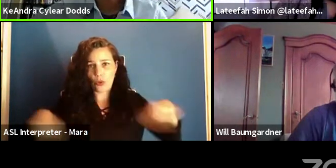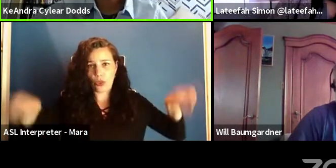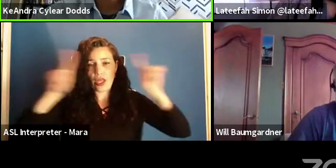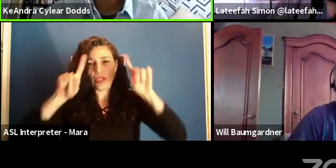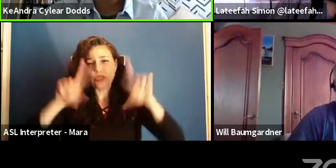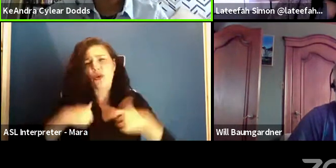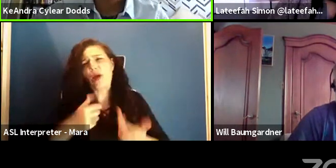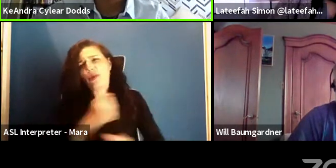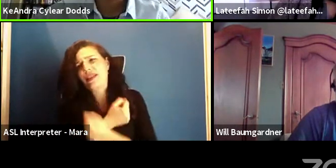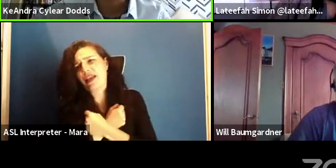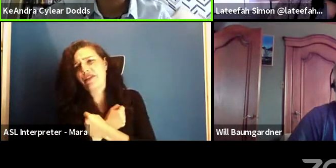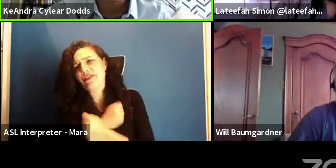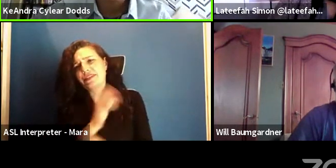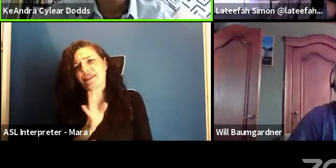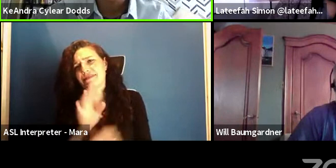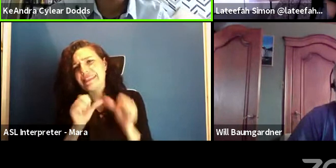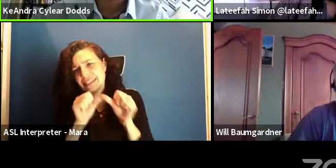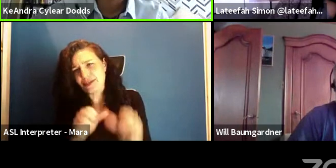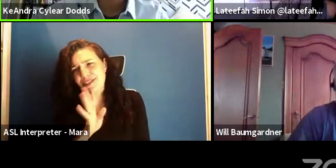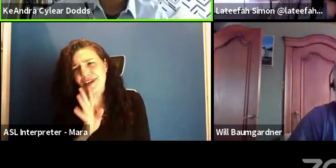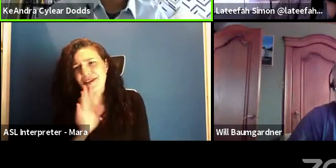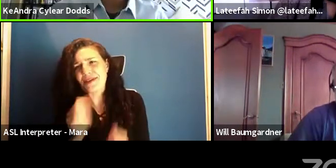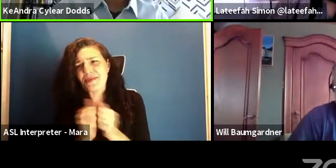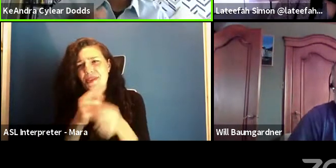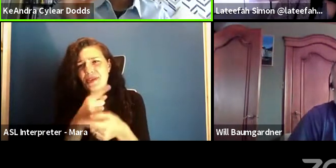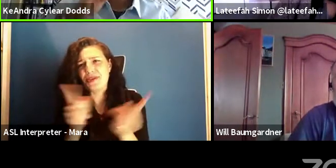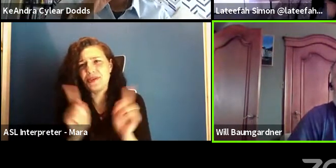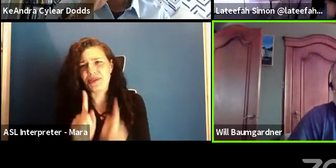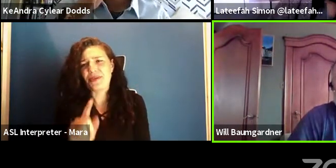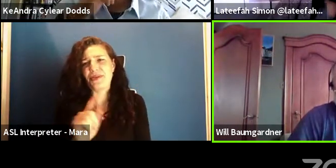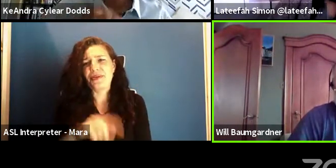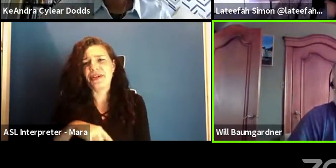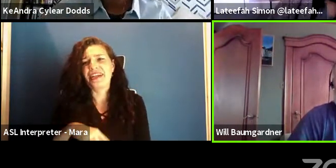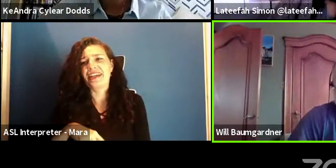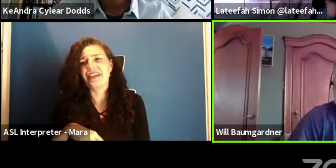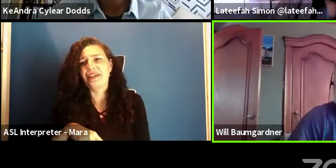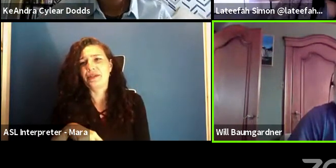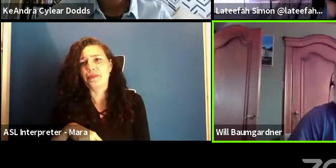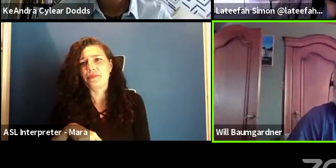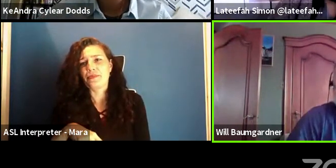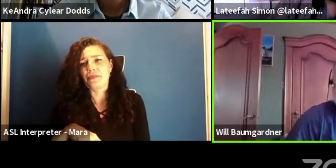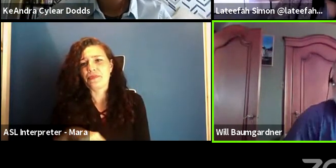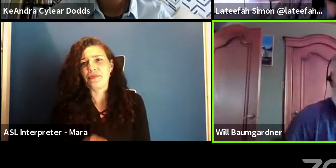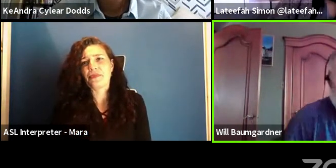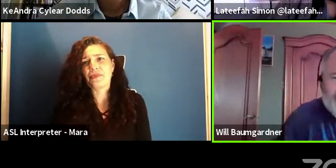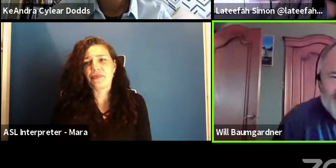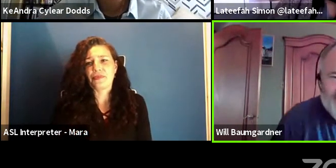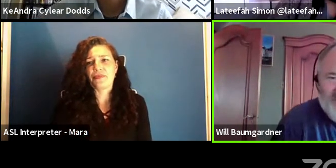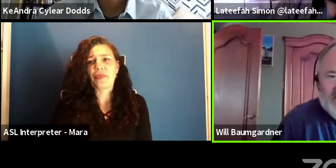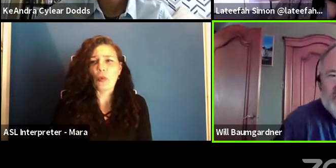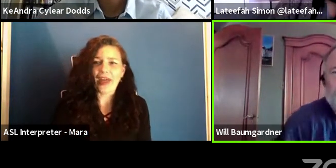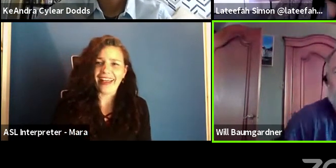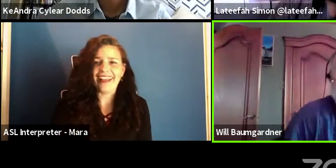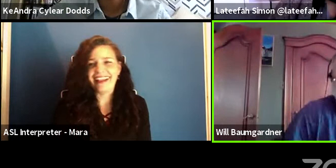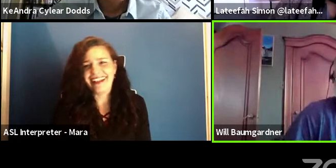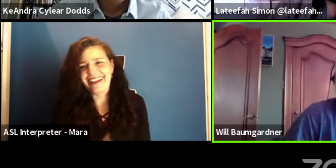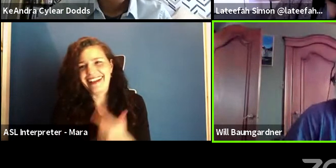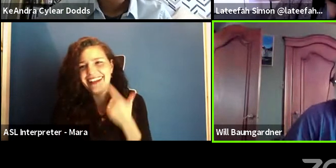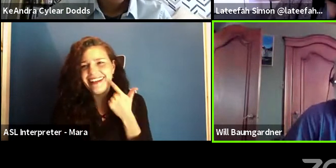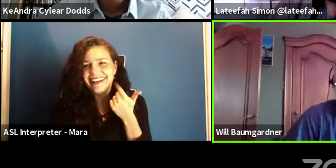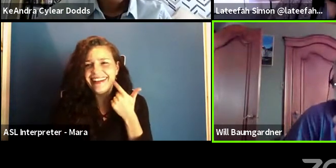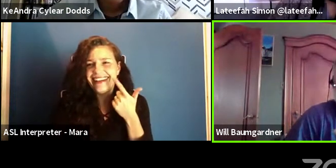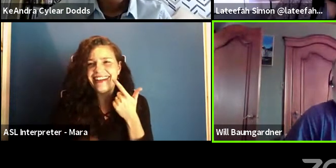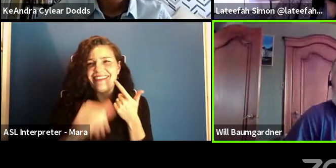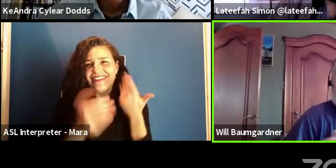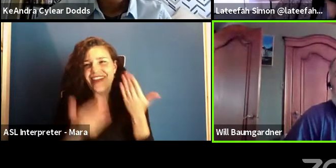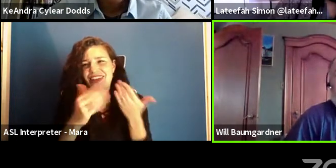love to talk to you, Latifa, and I hope that answers your question, Will. Well, it was a kind of an unfairly broad question, but I appreciate